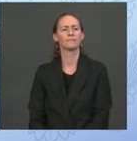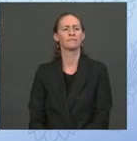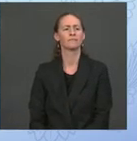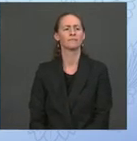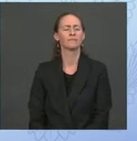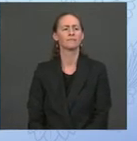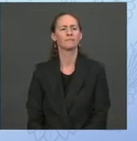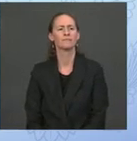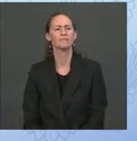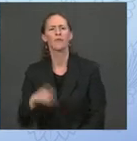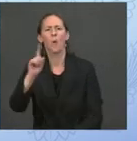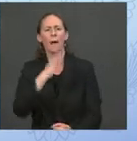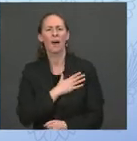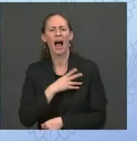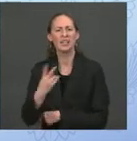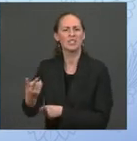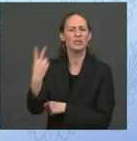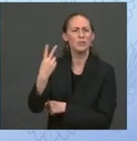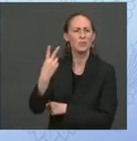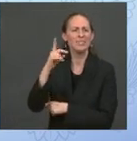teachers?